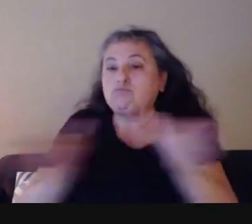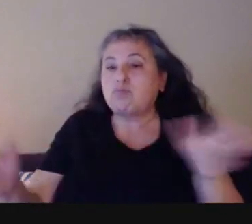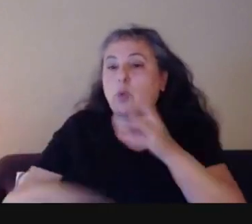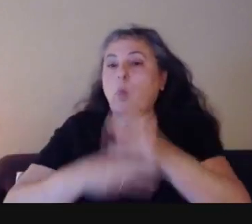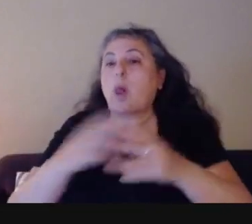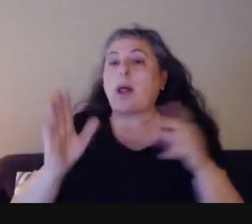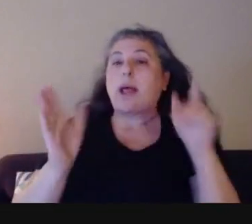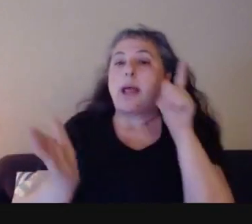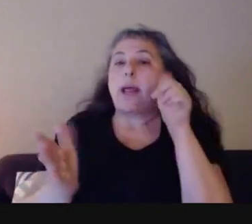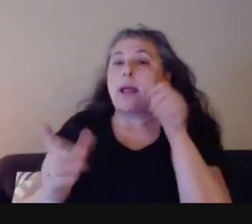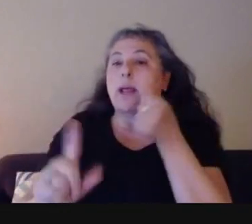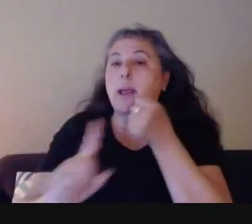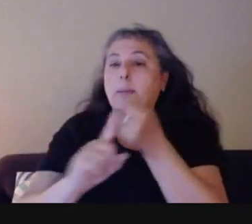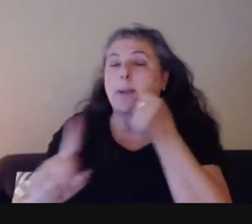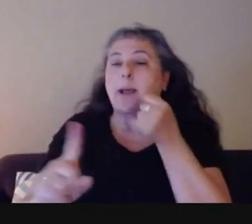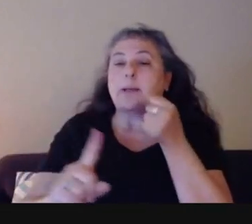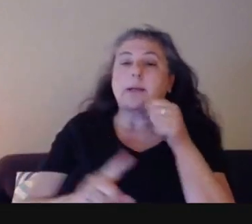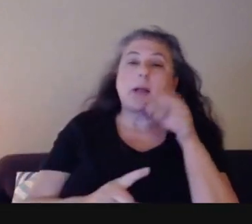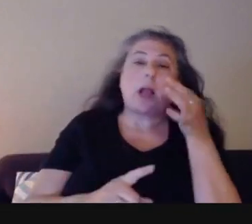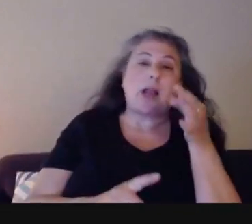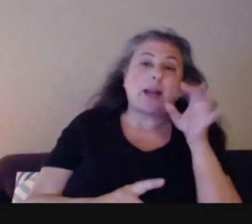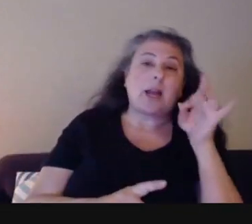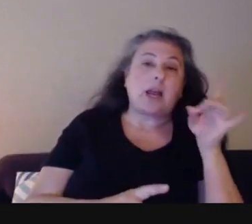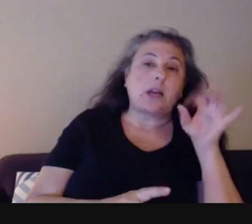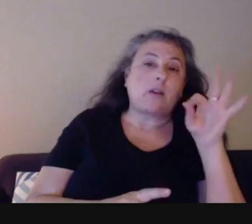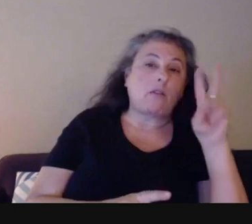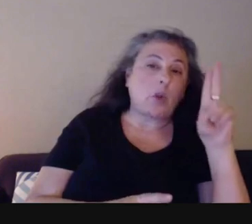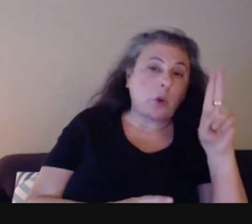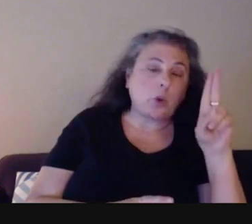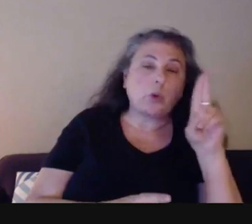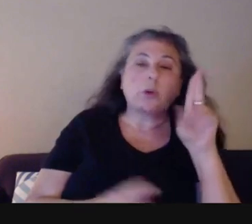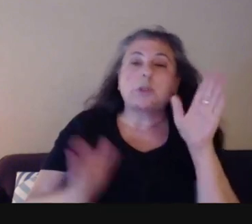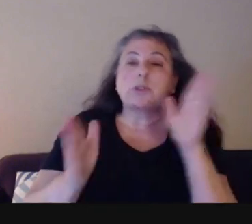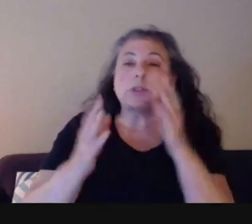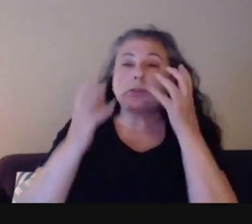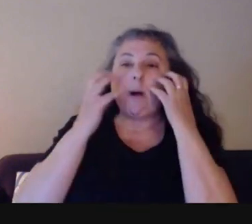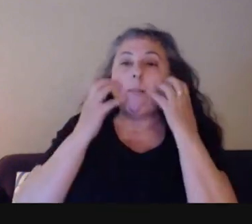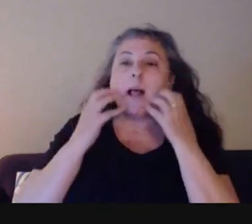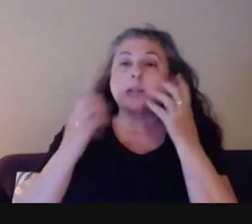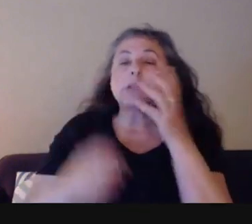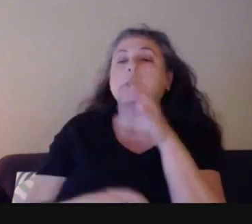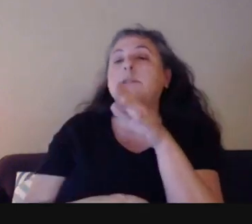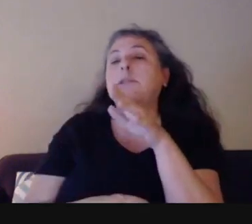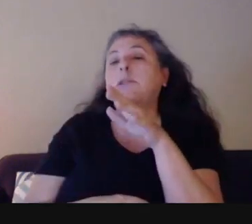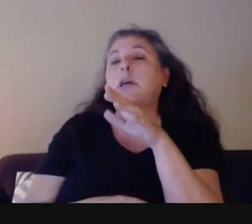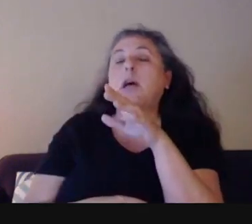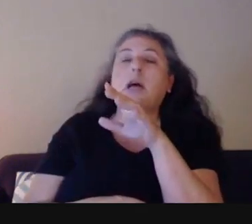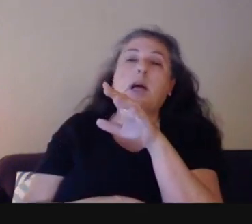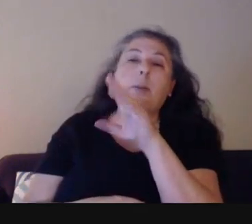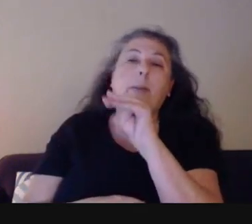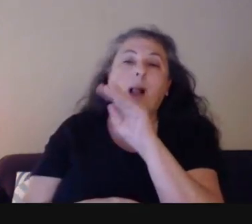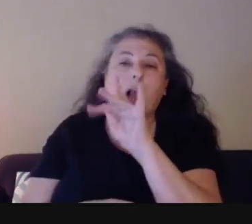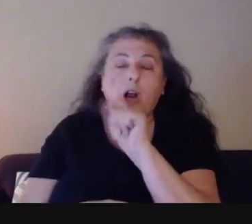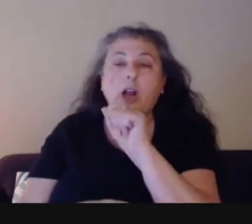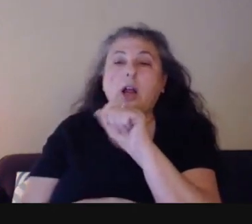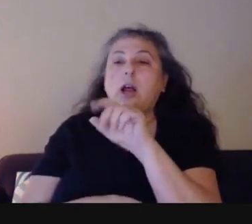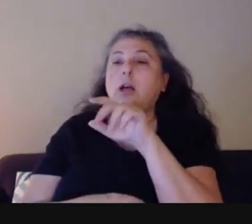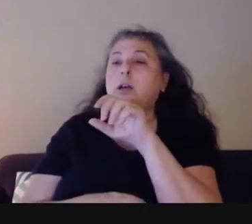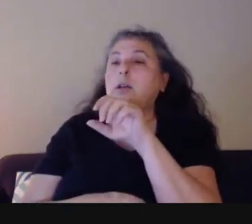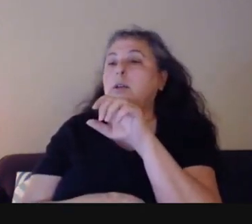flu, smallpox, malaria, tuberculosis, polio,